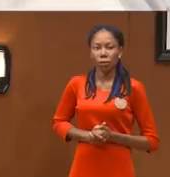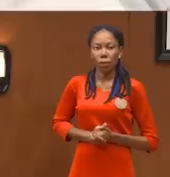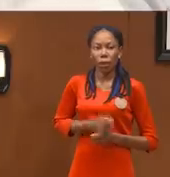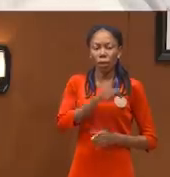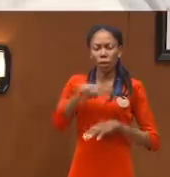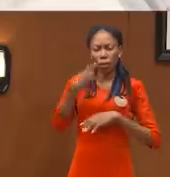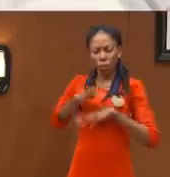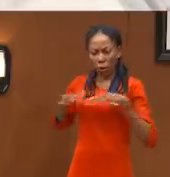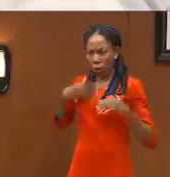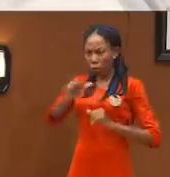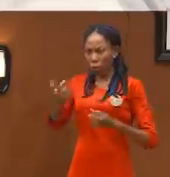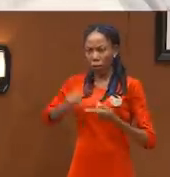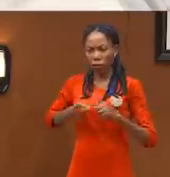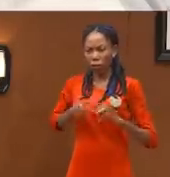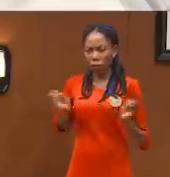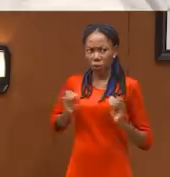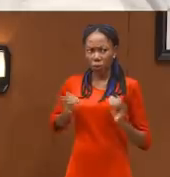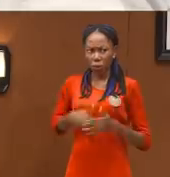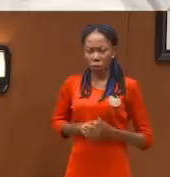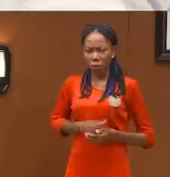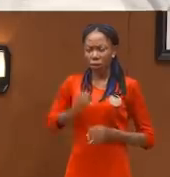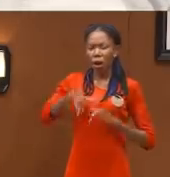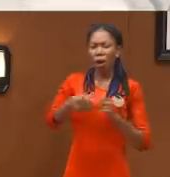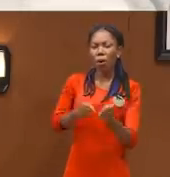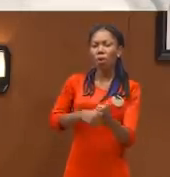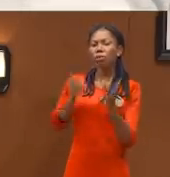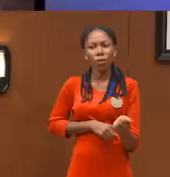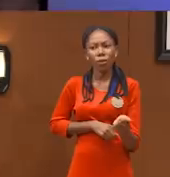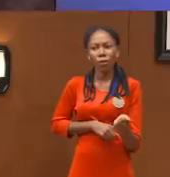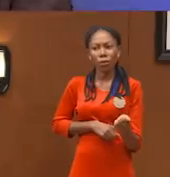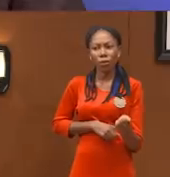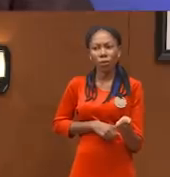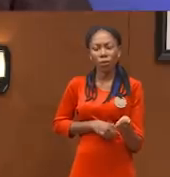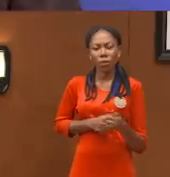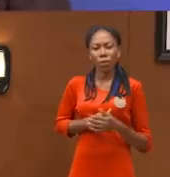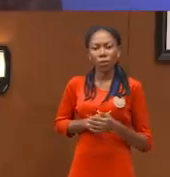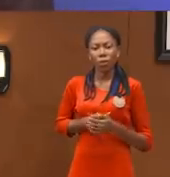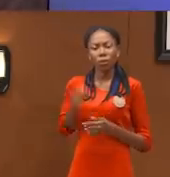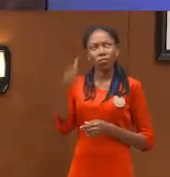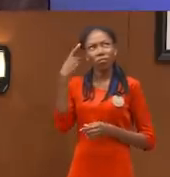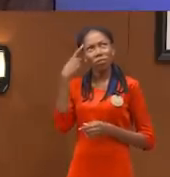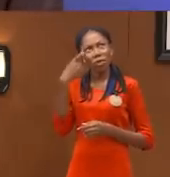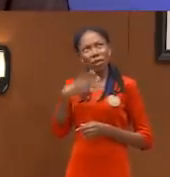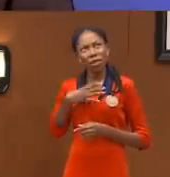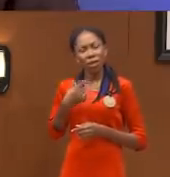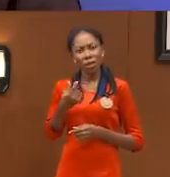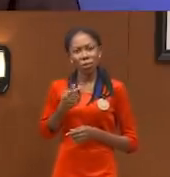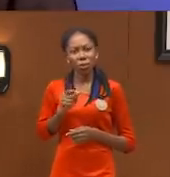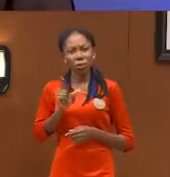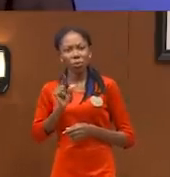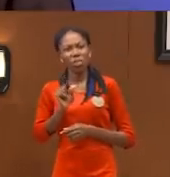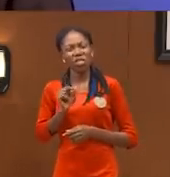No other common friend? No other one. For how long were you dating? 2017, 18,